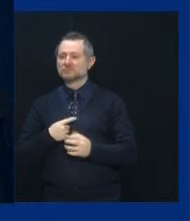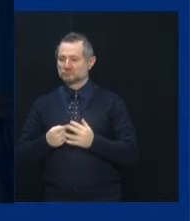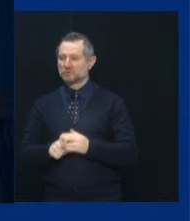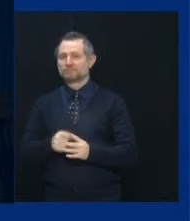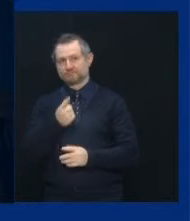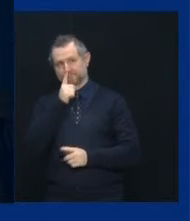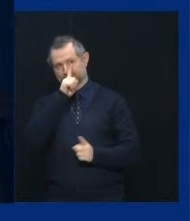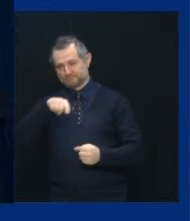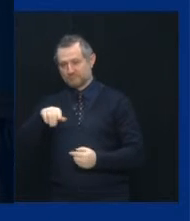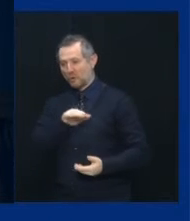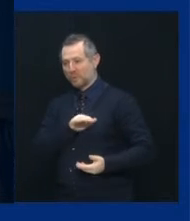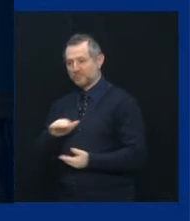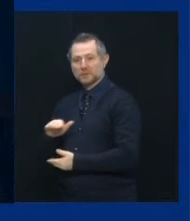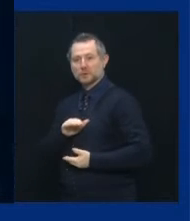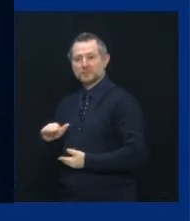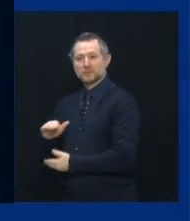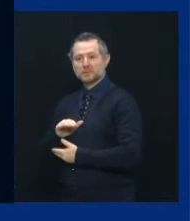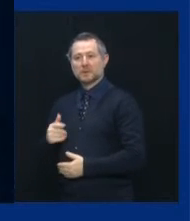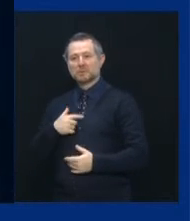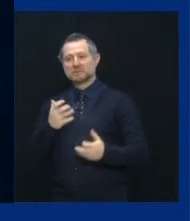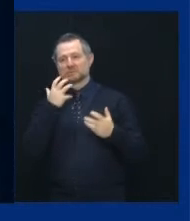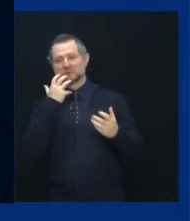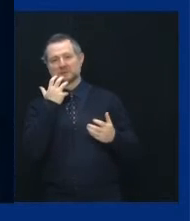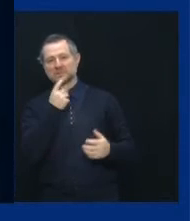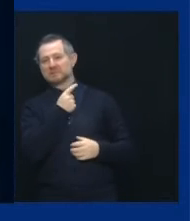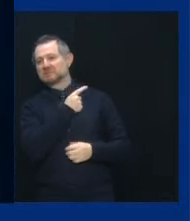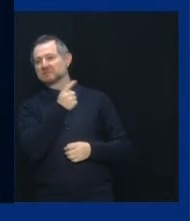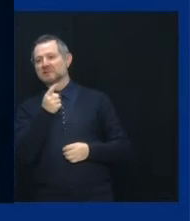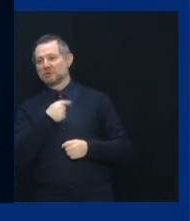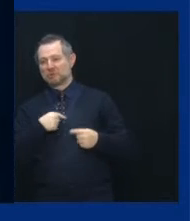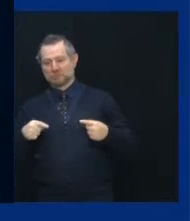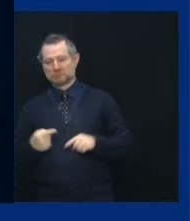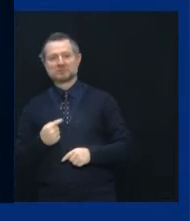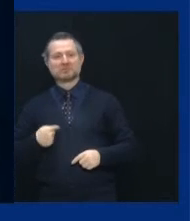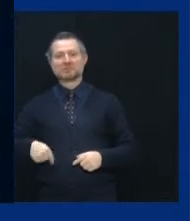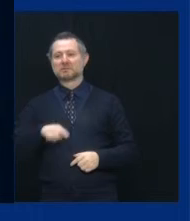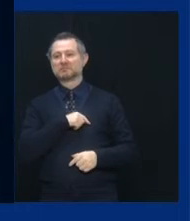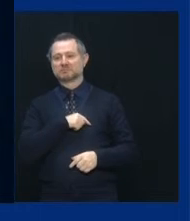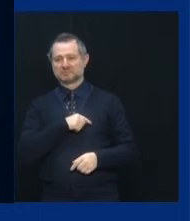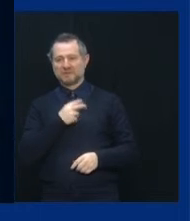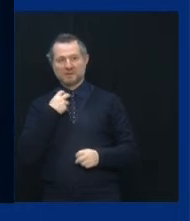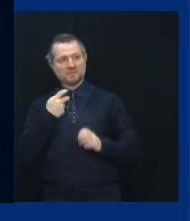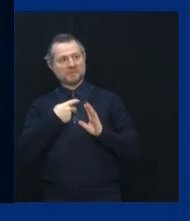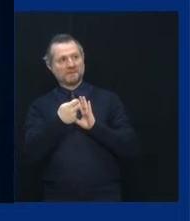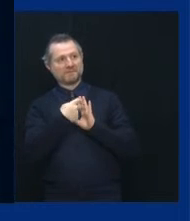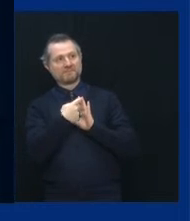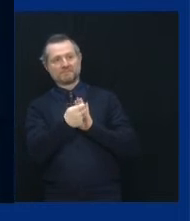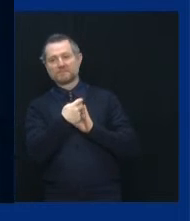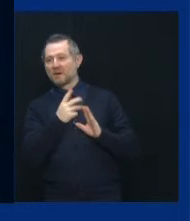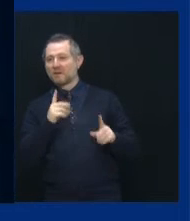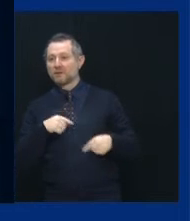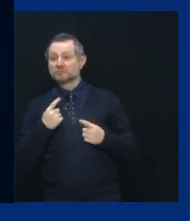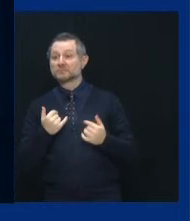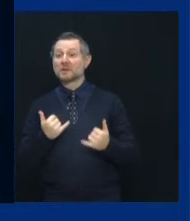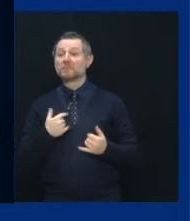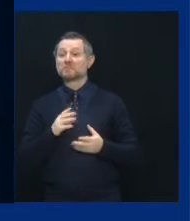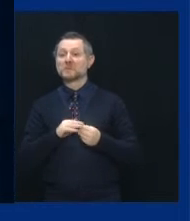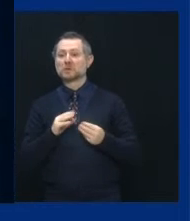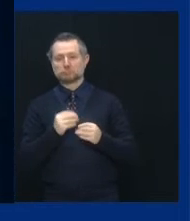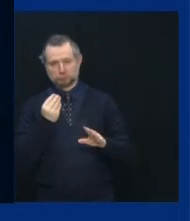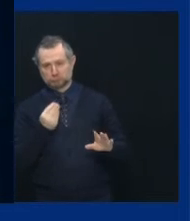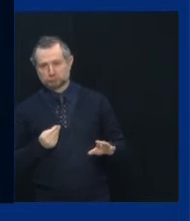I'm concerned, by the theft of the federal government. And our message to Washington is going to be very